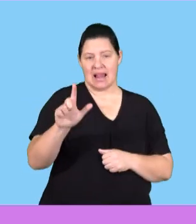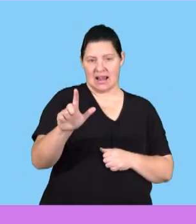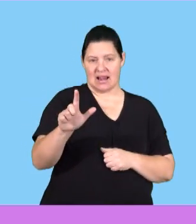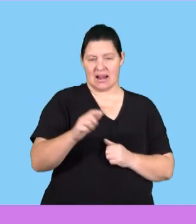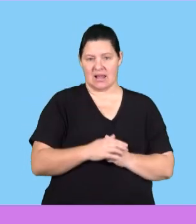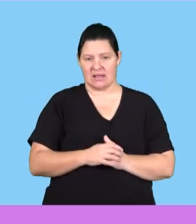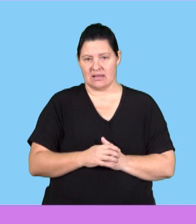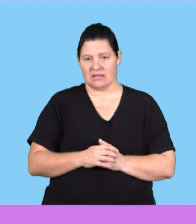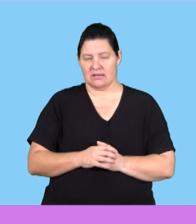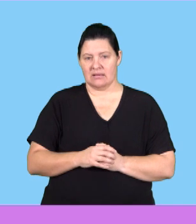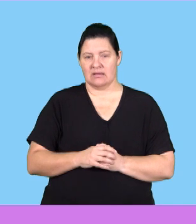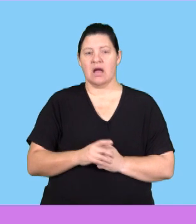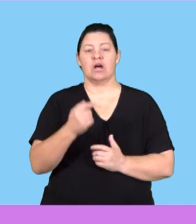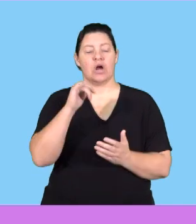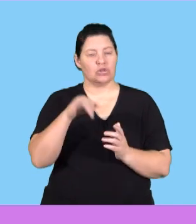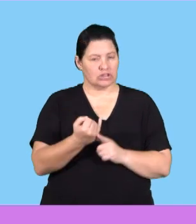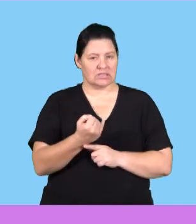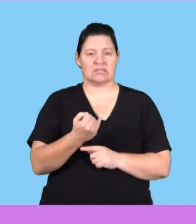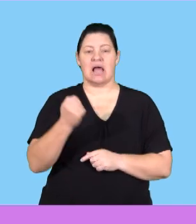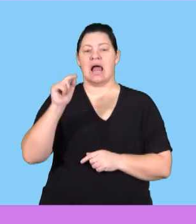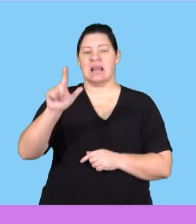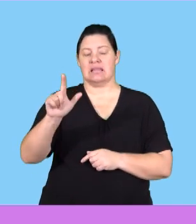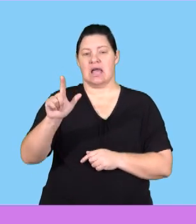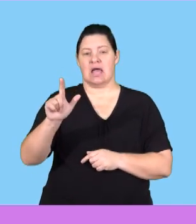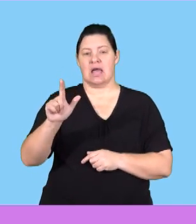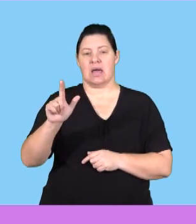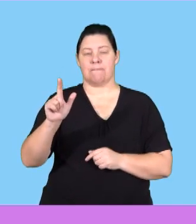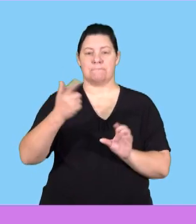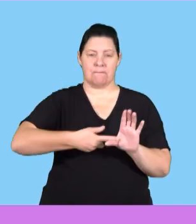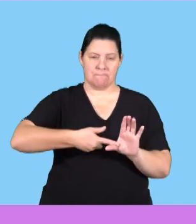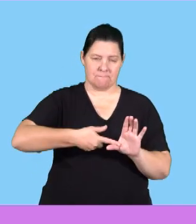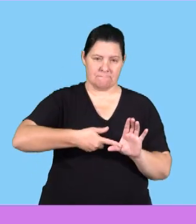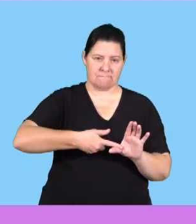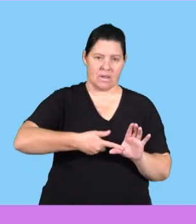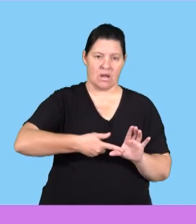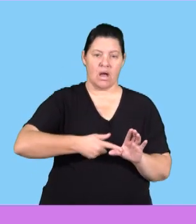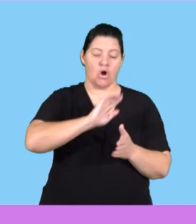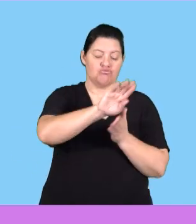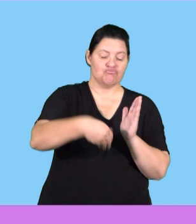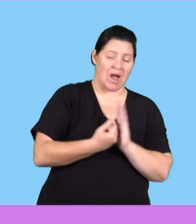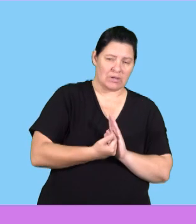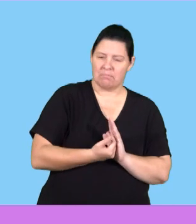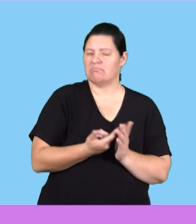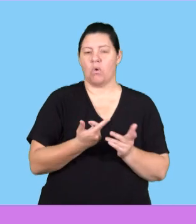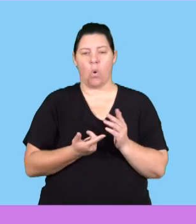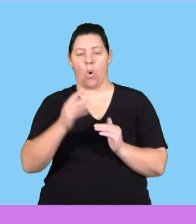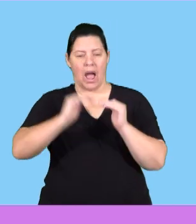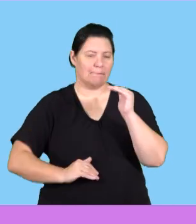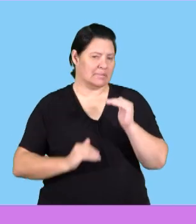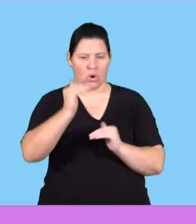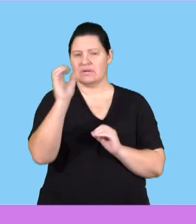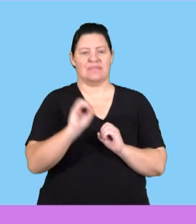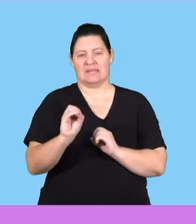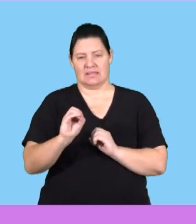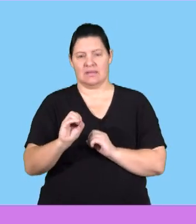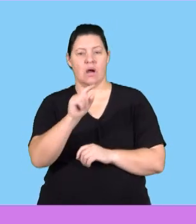liters? So this is just the liters that were poured. We don't have to round up or round down in this